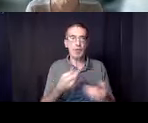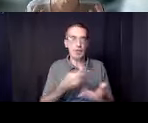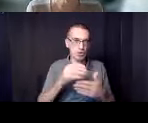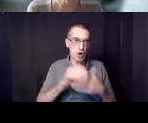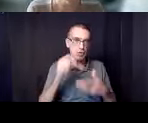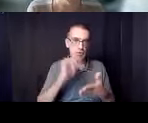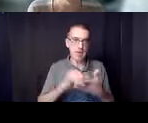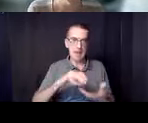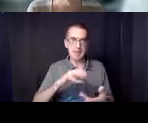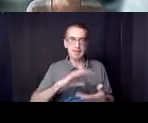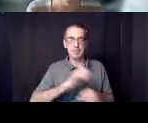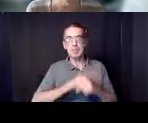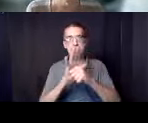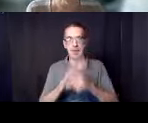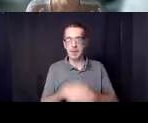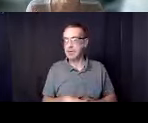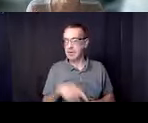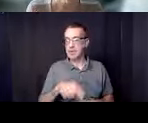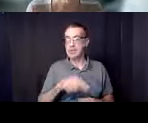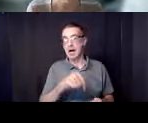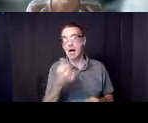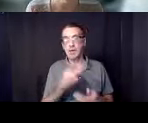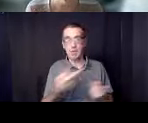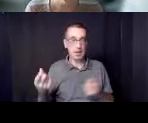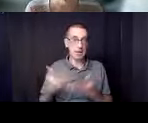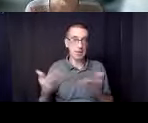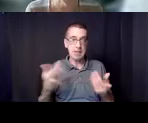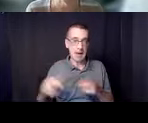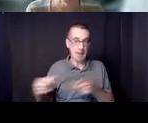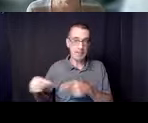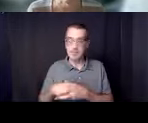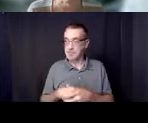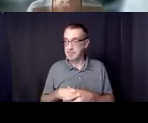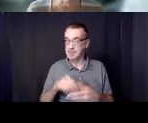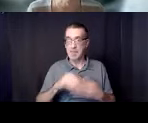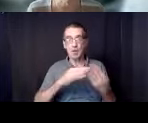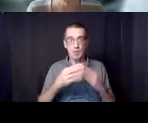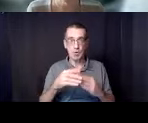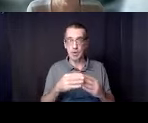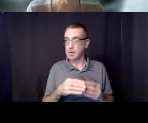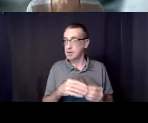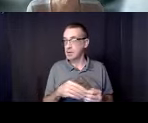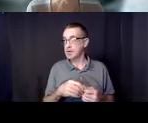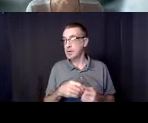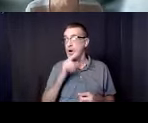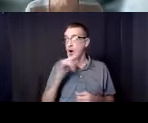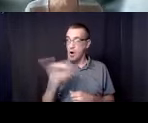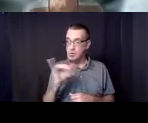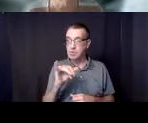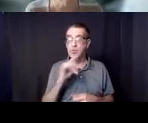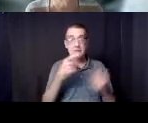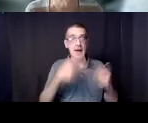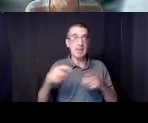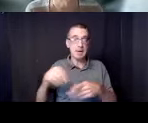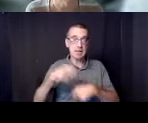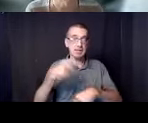But I just want to acknowledge that these other pandemics and community disruptions are also happening in the